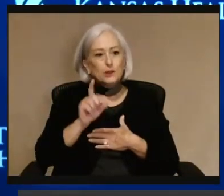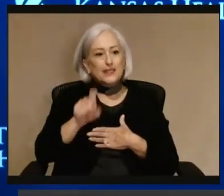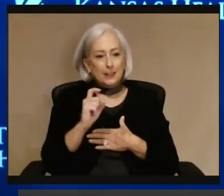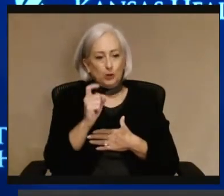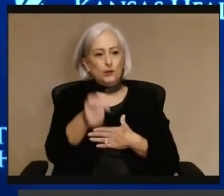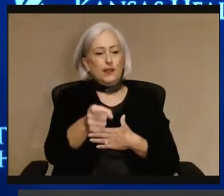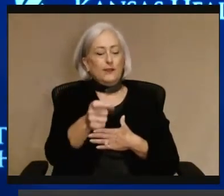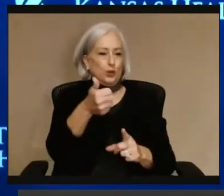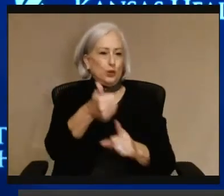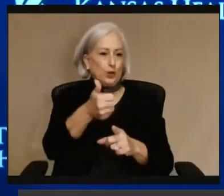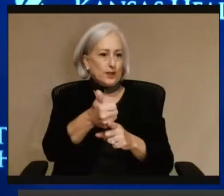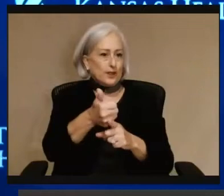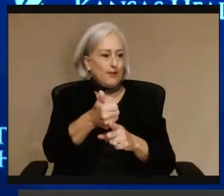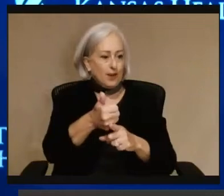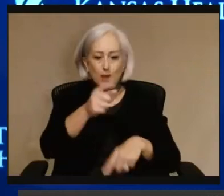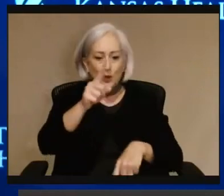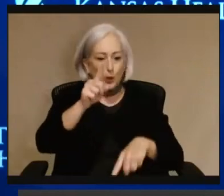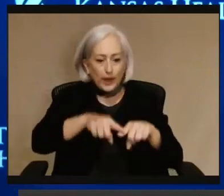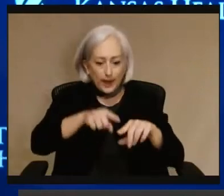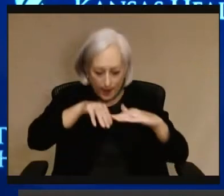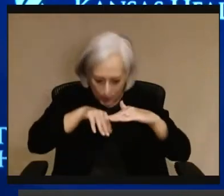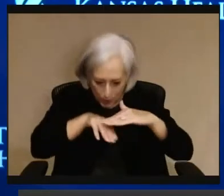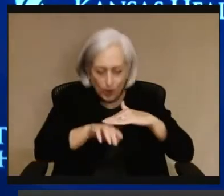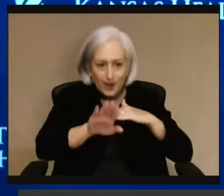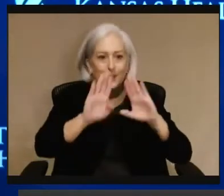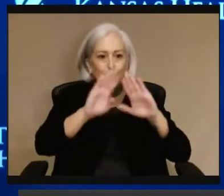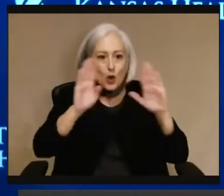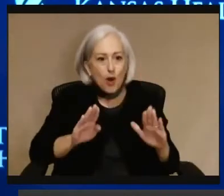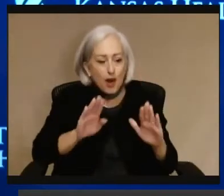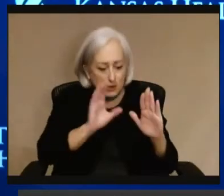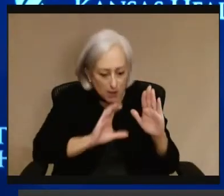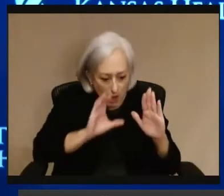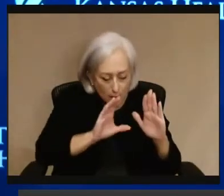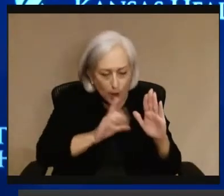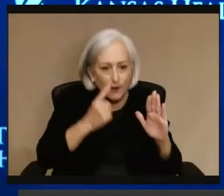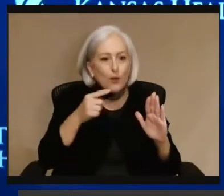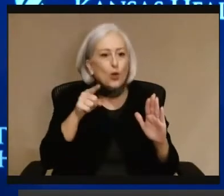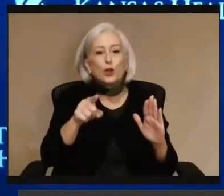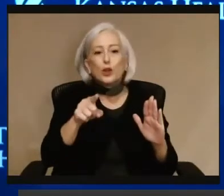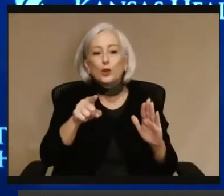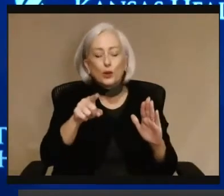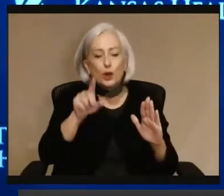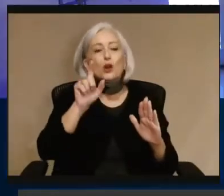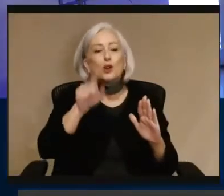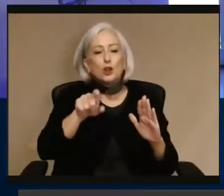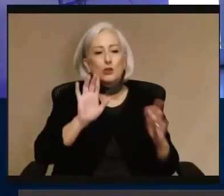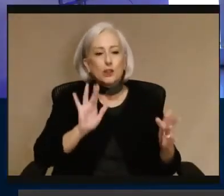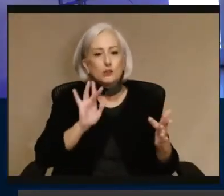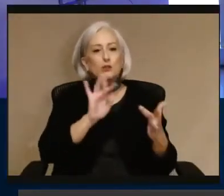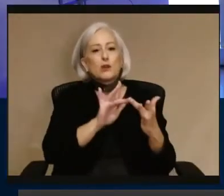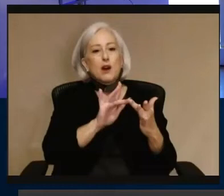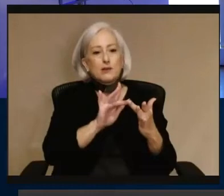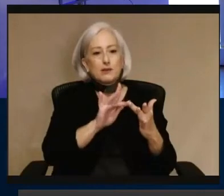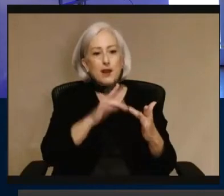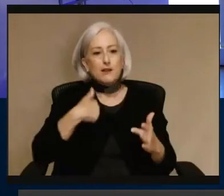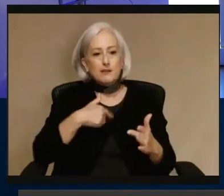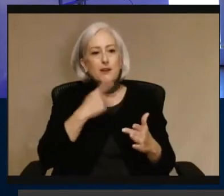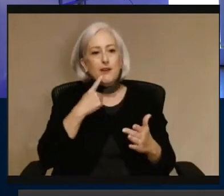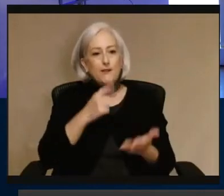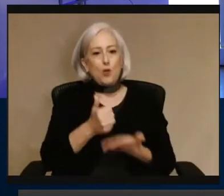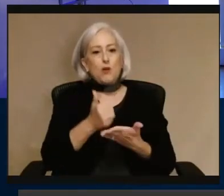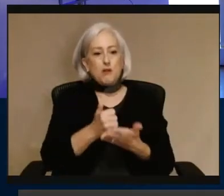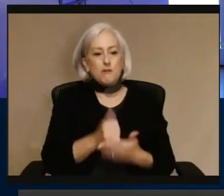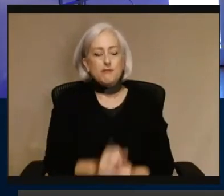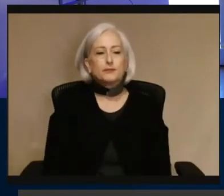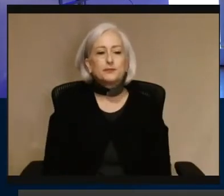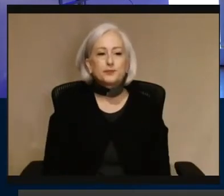in your home and find you. You've got to come out and find the help. So please do that. Thank you for that. Thank you for you, Dr. Hawkins. And